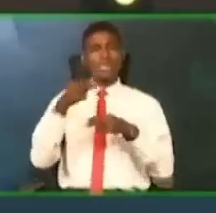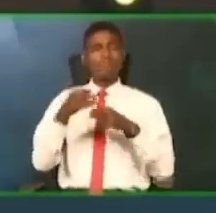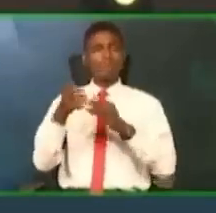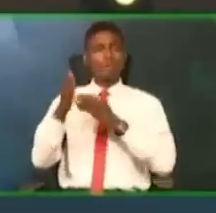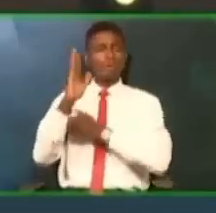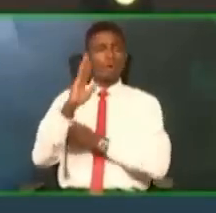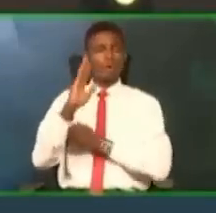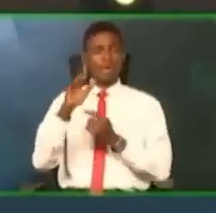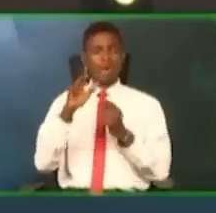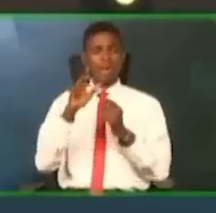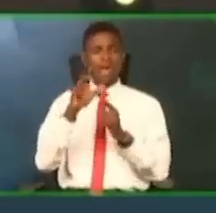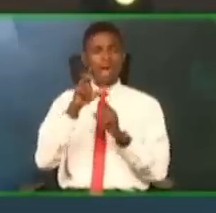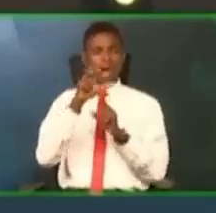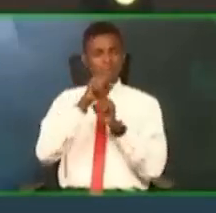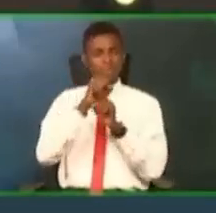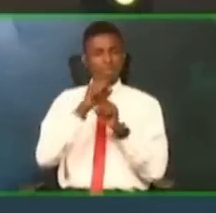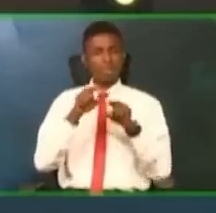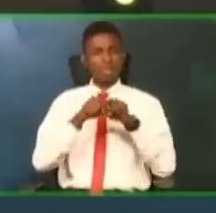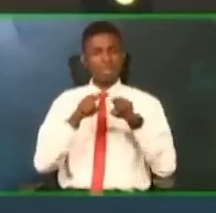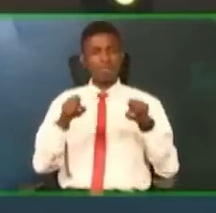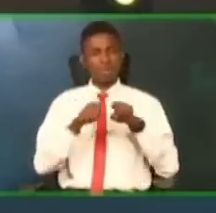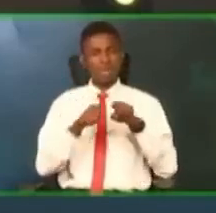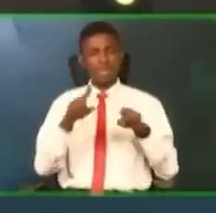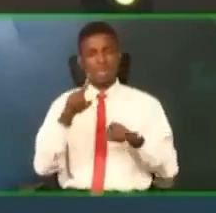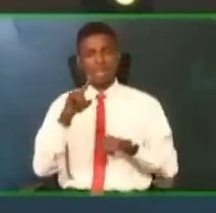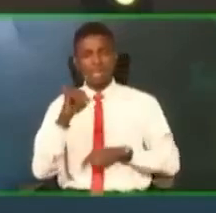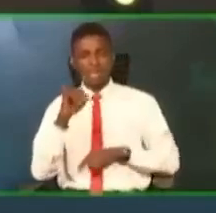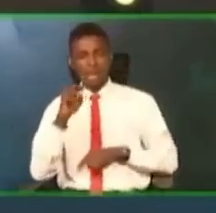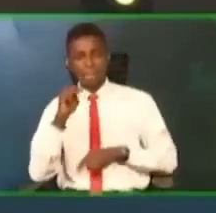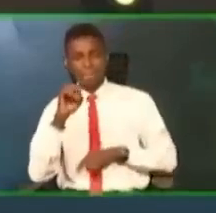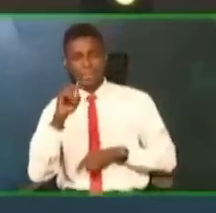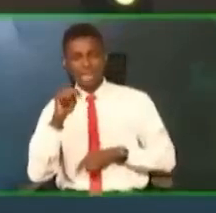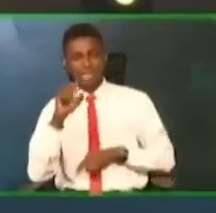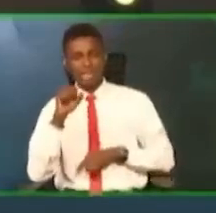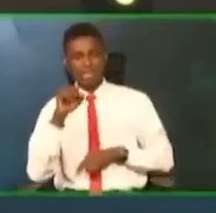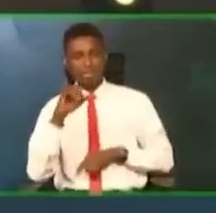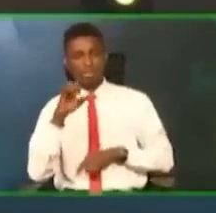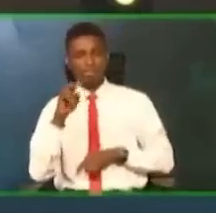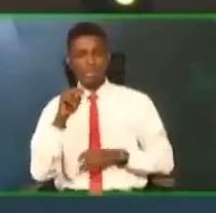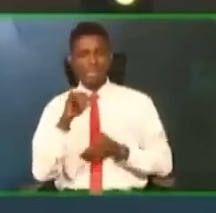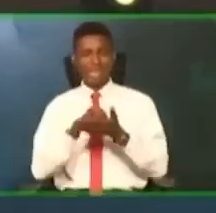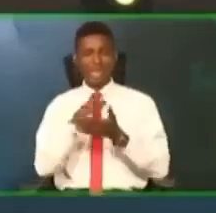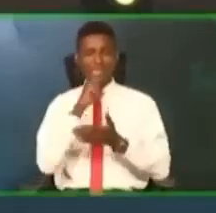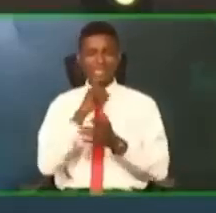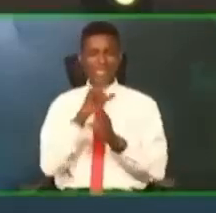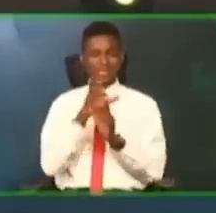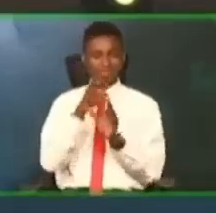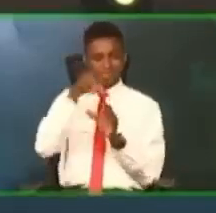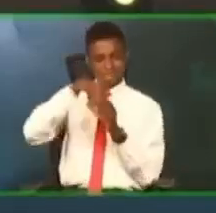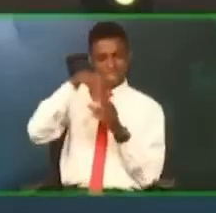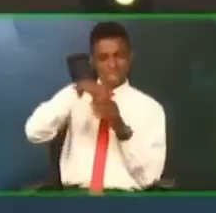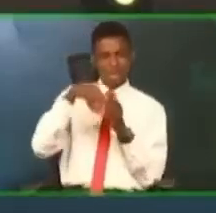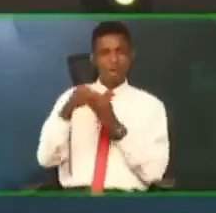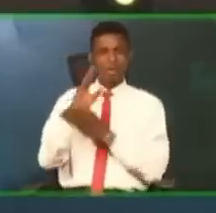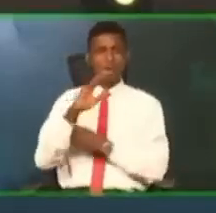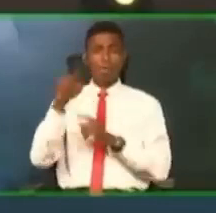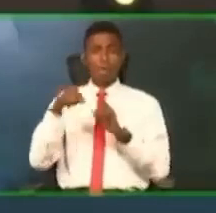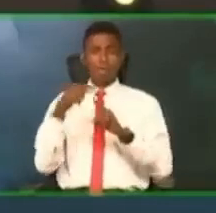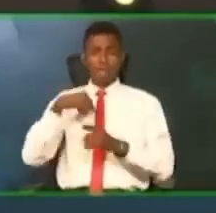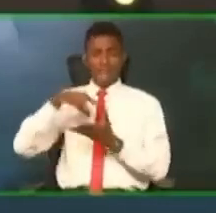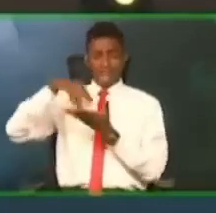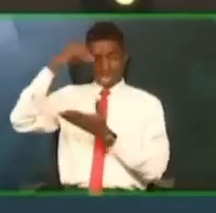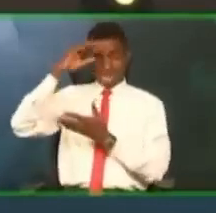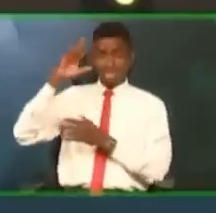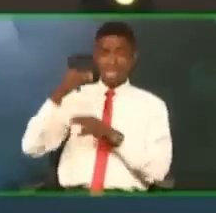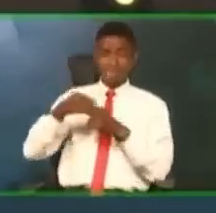a capture of the various dimensions that are contained in God. That as we learn his names, we also learn him. Number